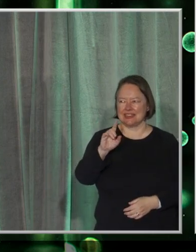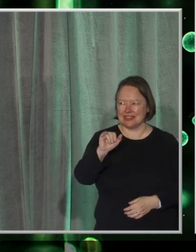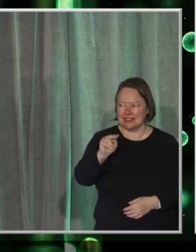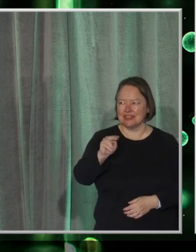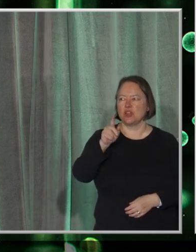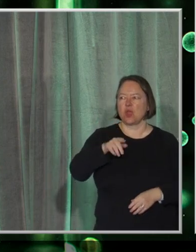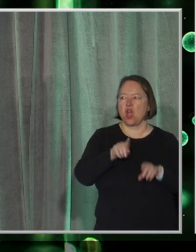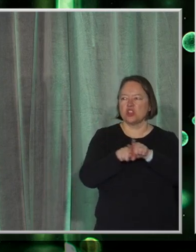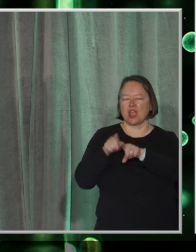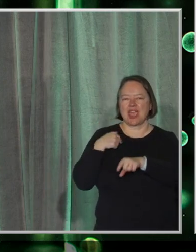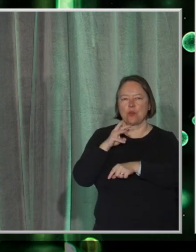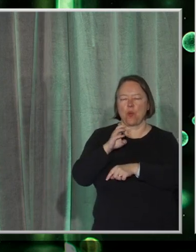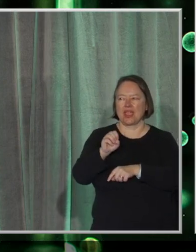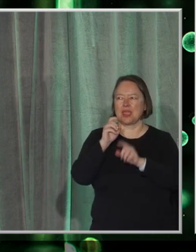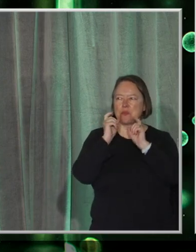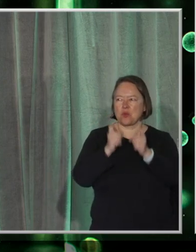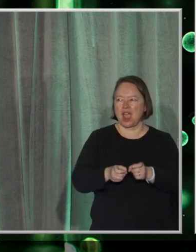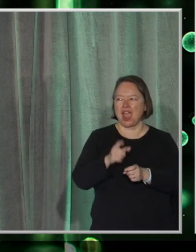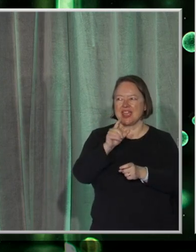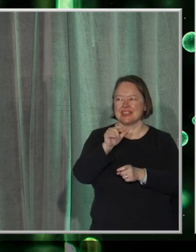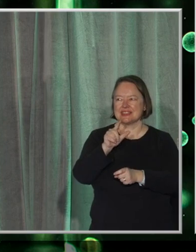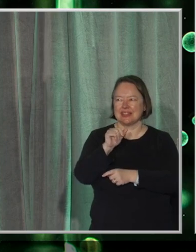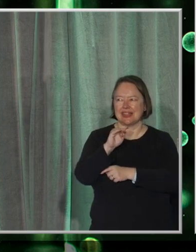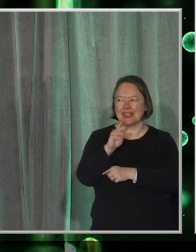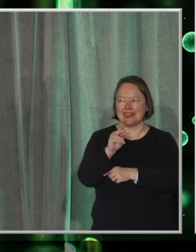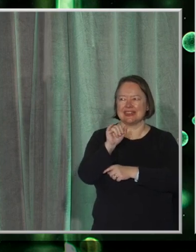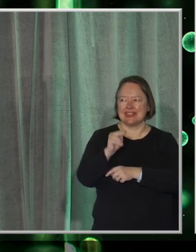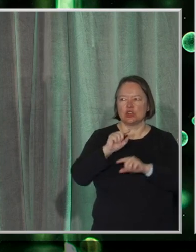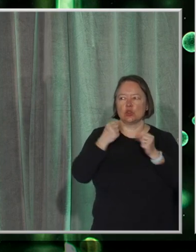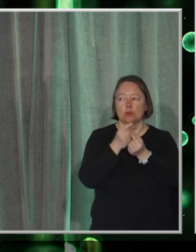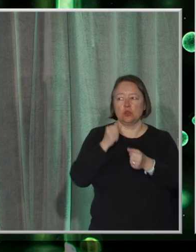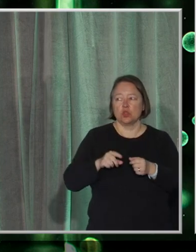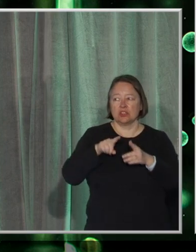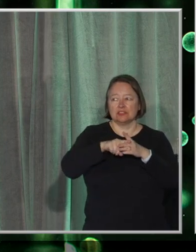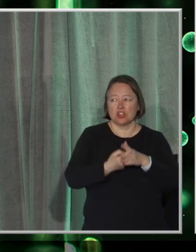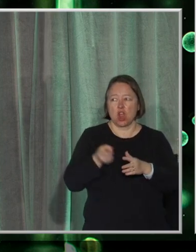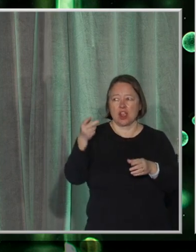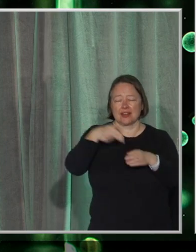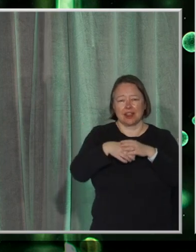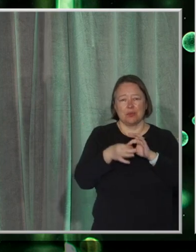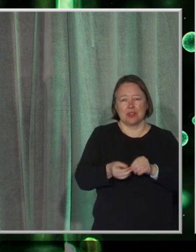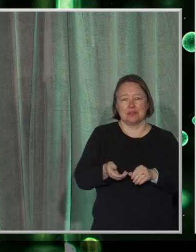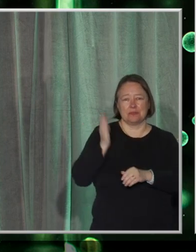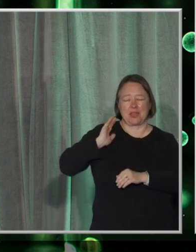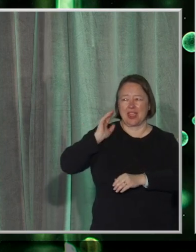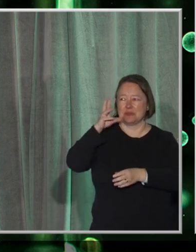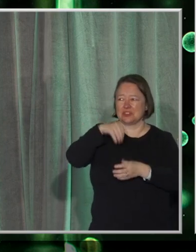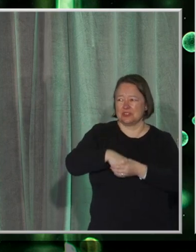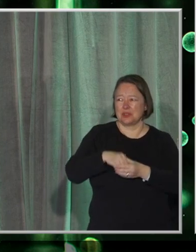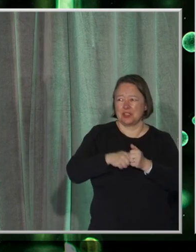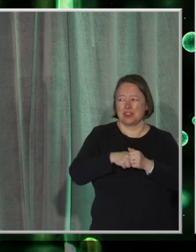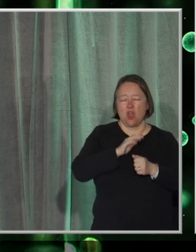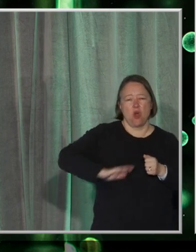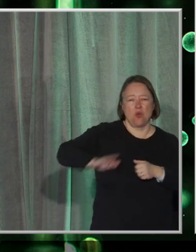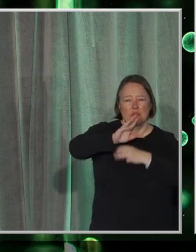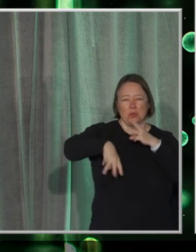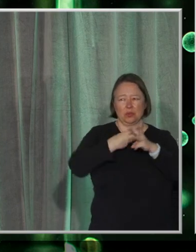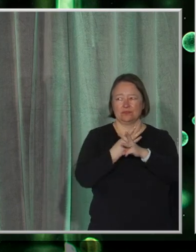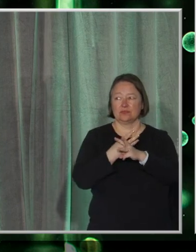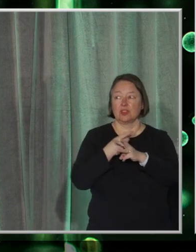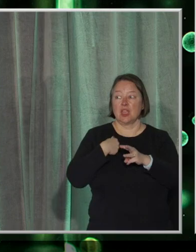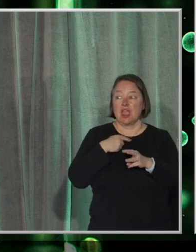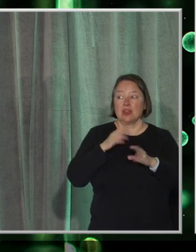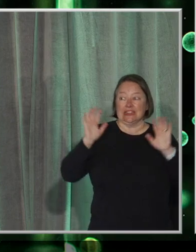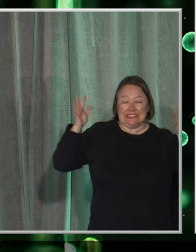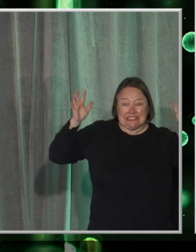group you can join to start connecting with former participants and other folks from around the world. Although applause is encouraged, we do ask that you